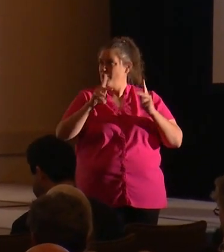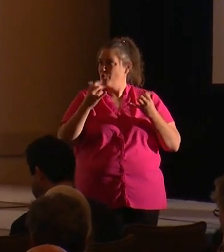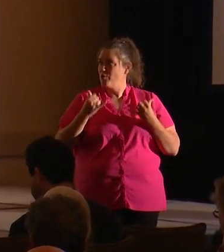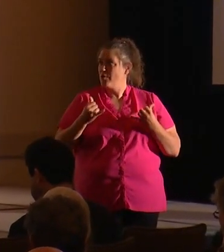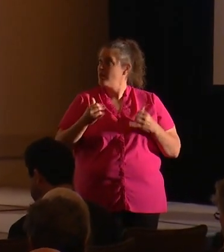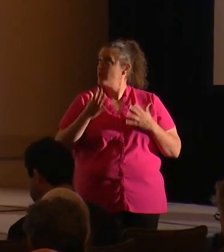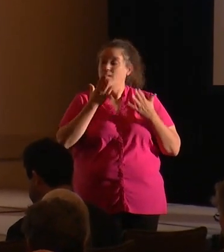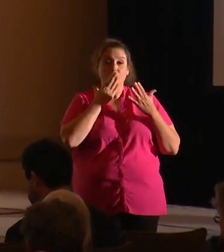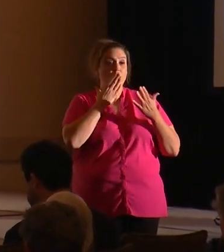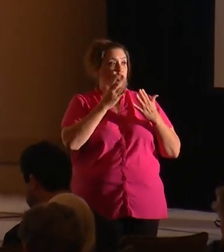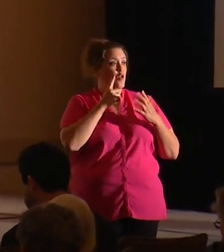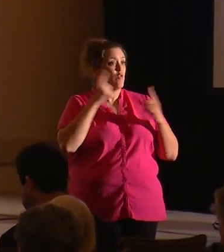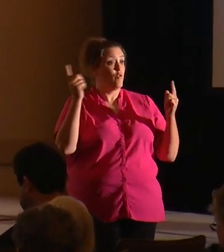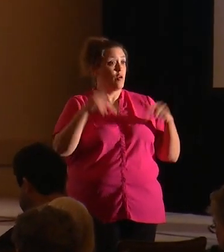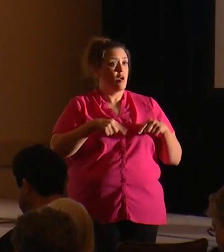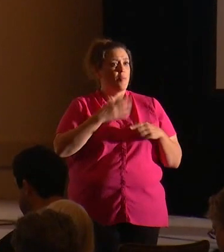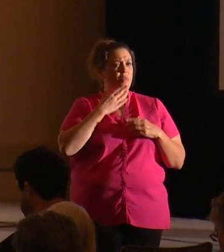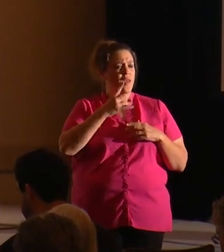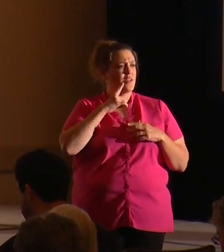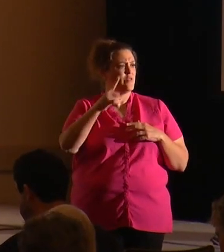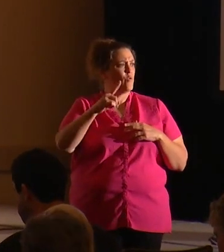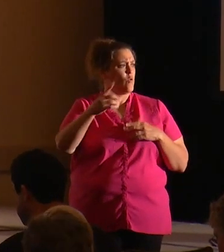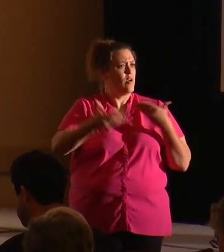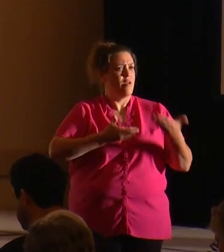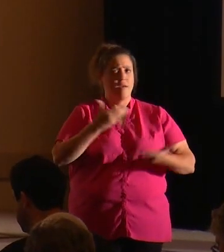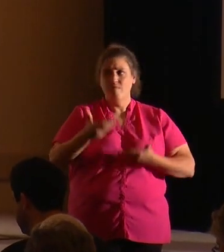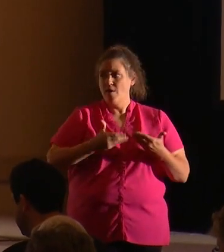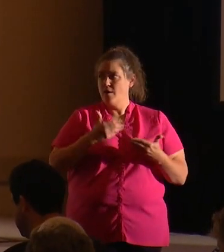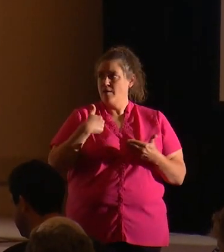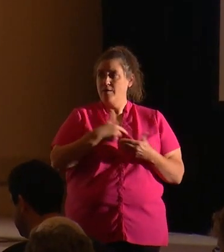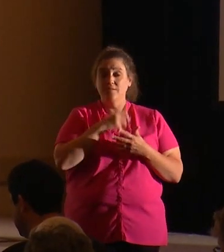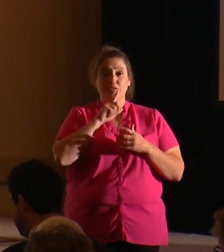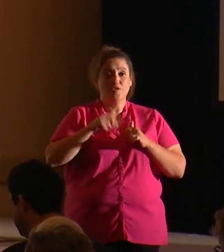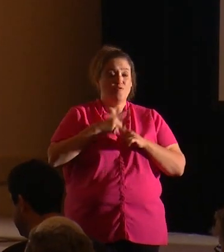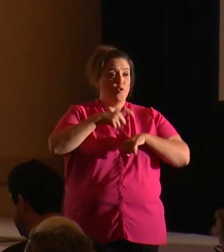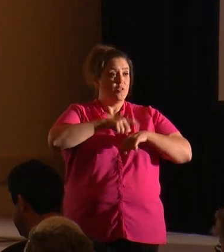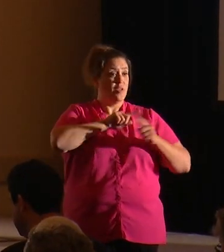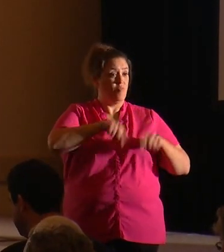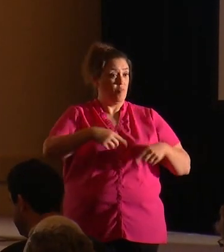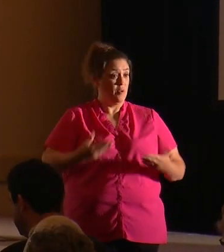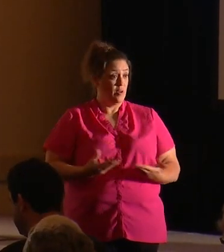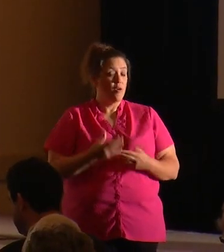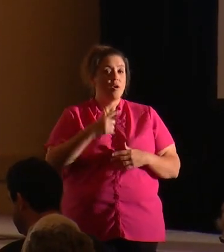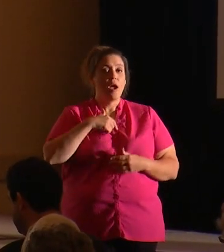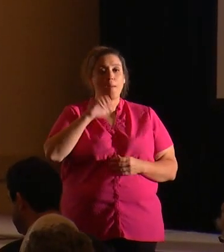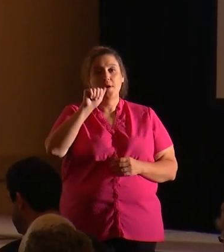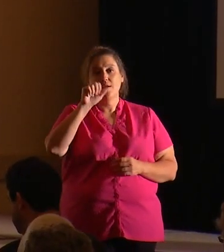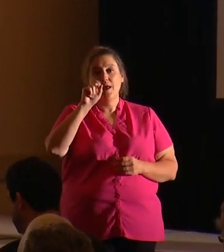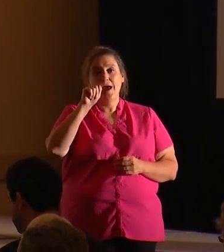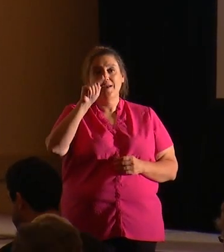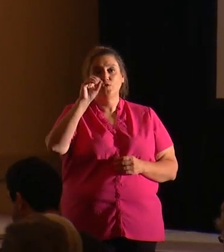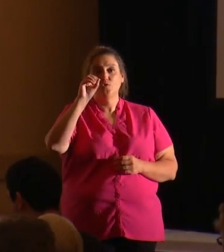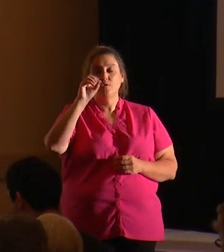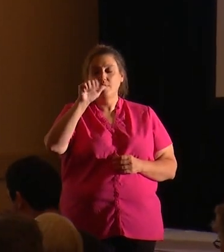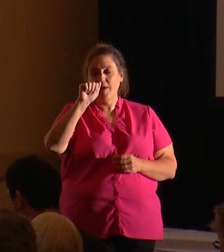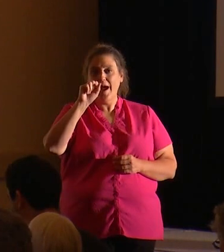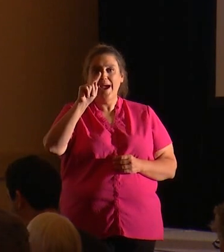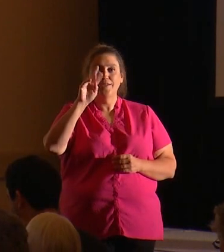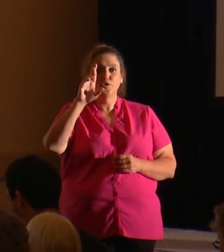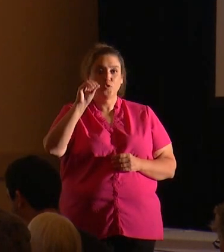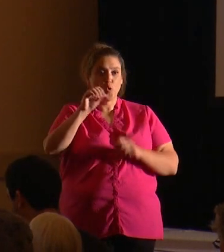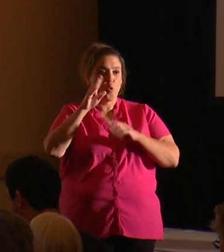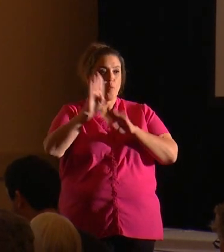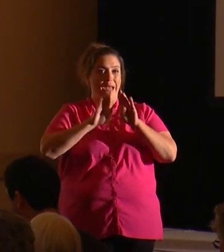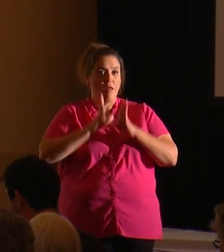Thanks for coming. Thanks for inviting me. It's the first time I've been to one of these. I'm an astrobiologist, which means I study life in the